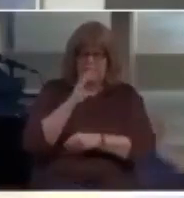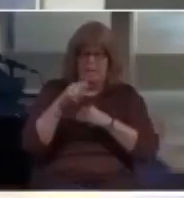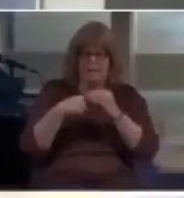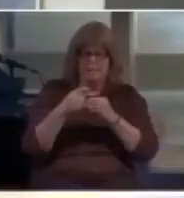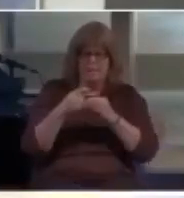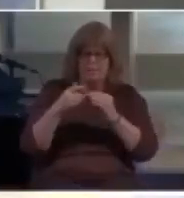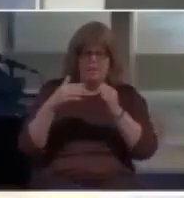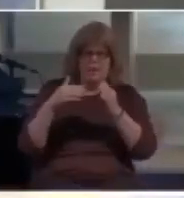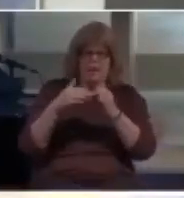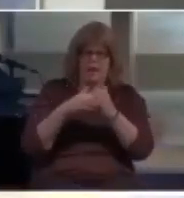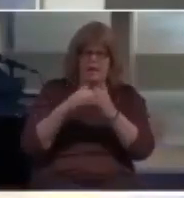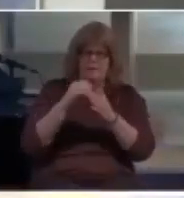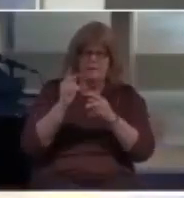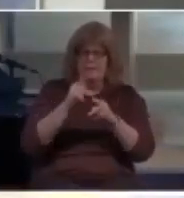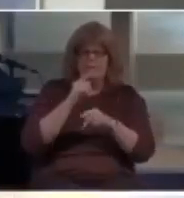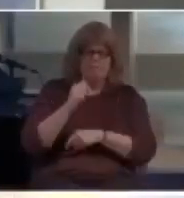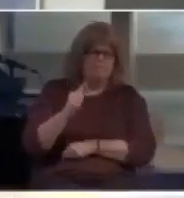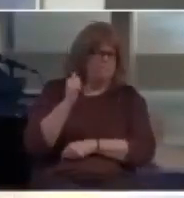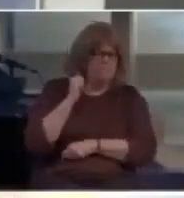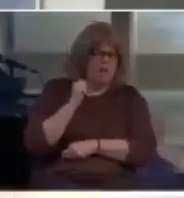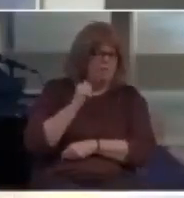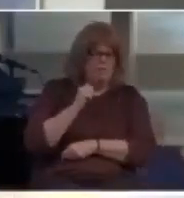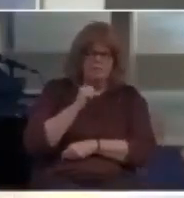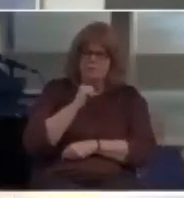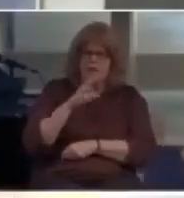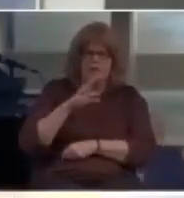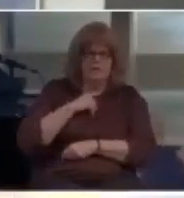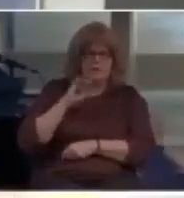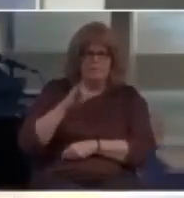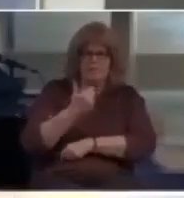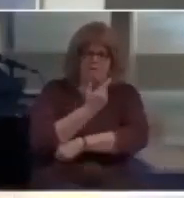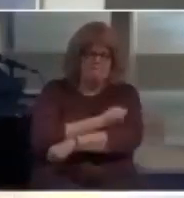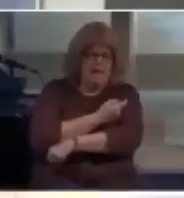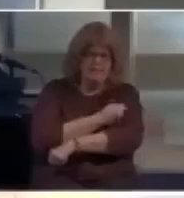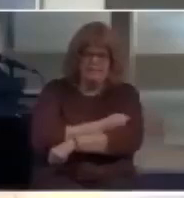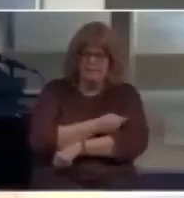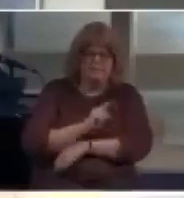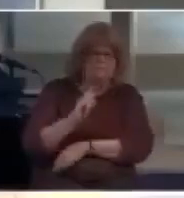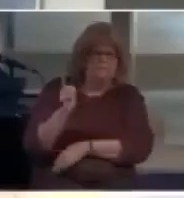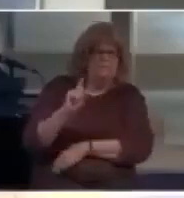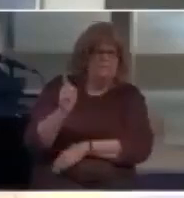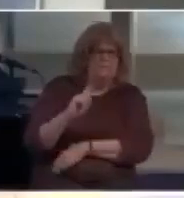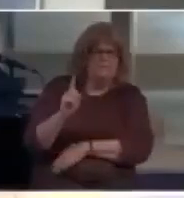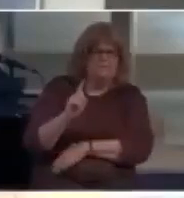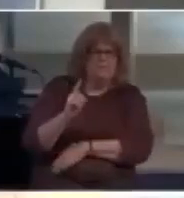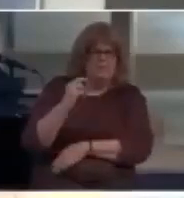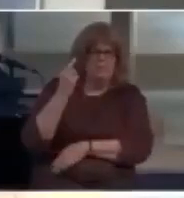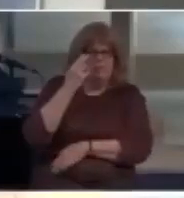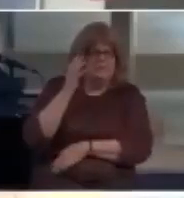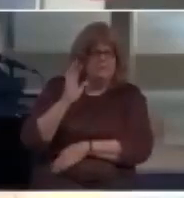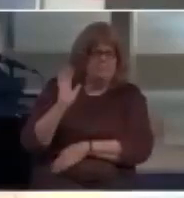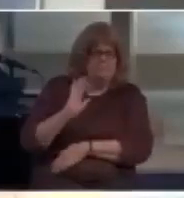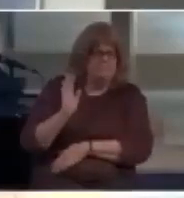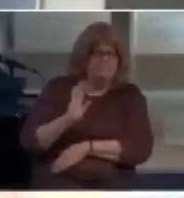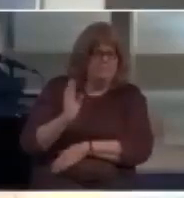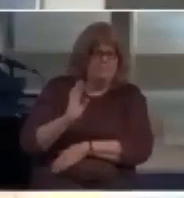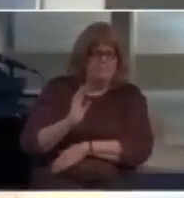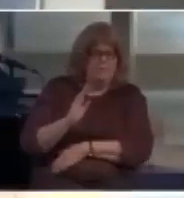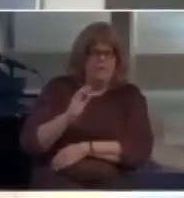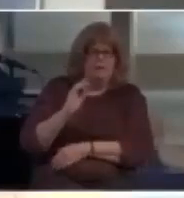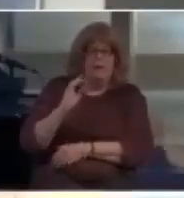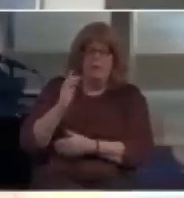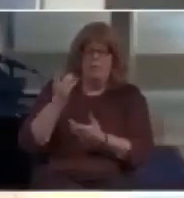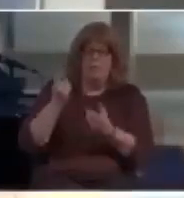the anti-vaxxers say, I am not going to take that vaccine because whatever reason they're going to give. And then lo